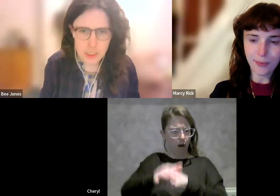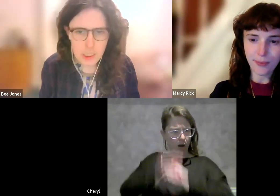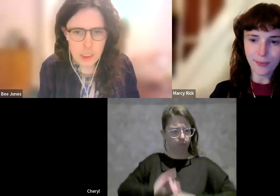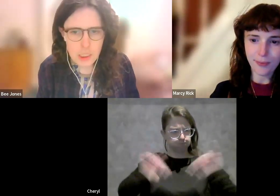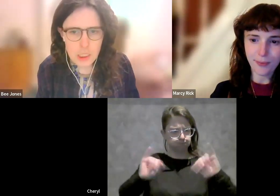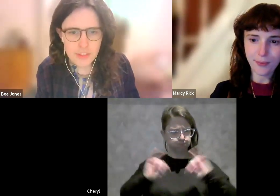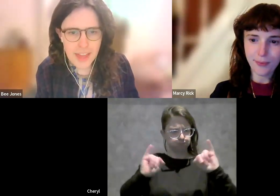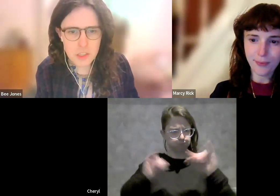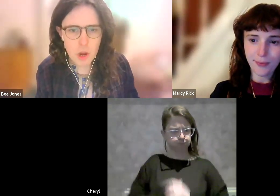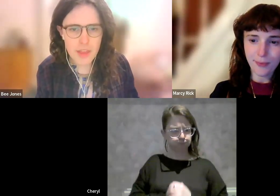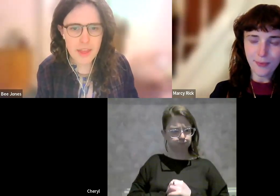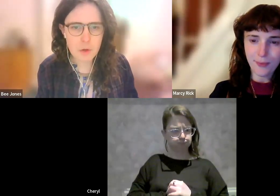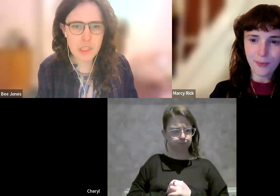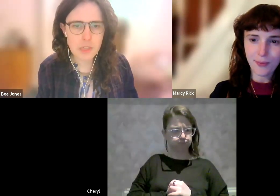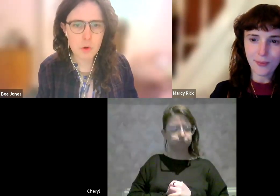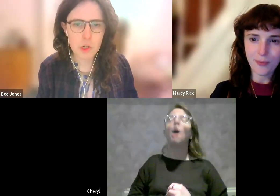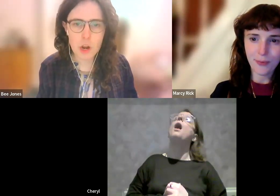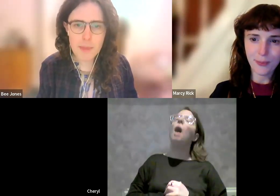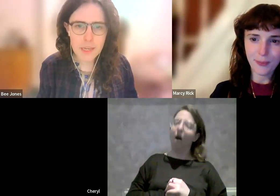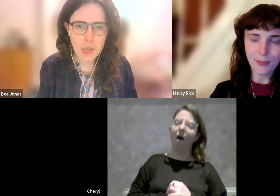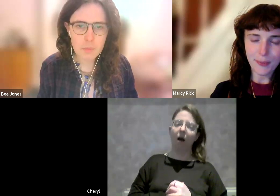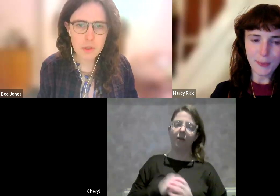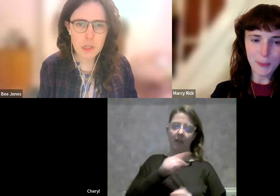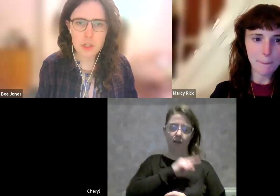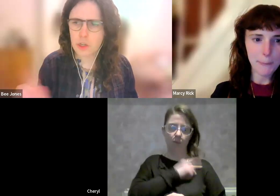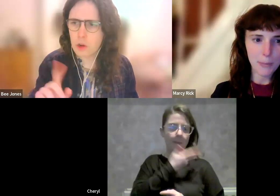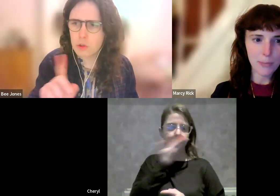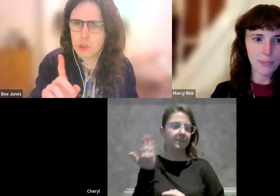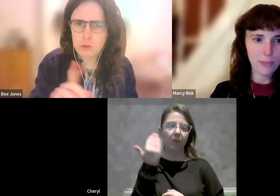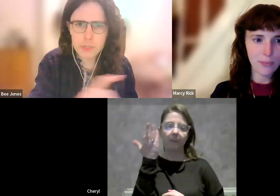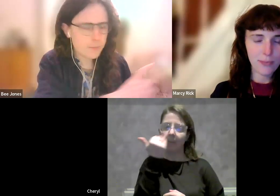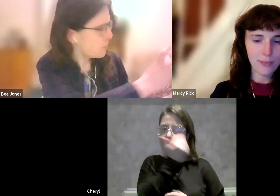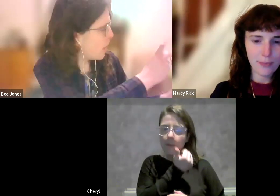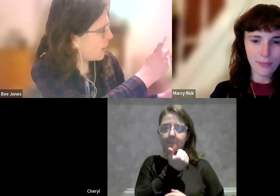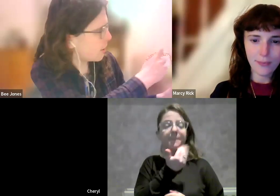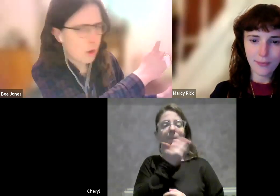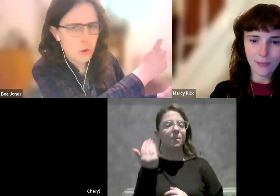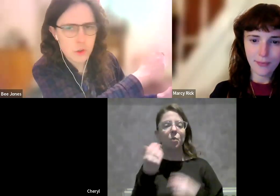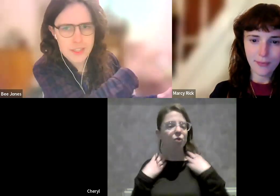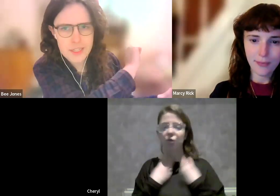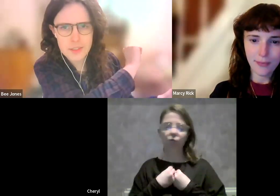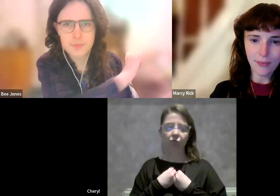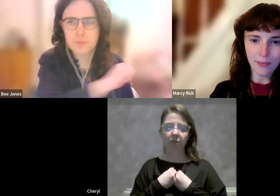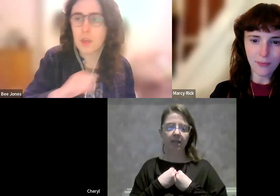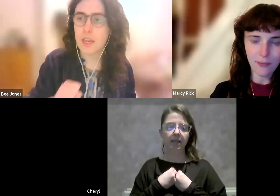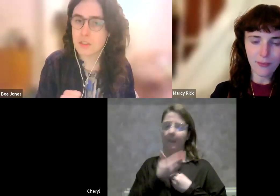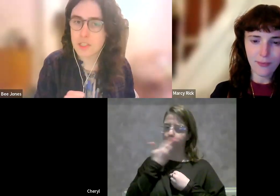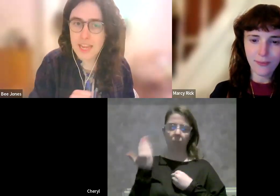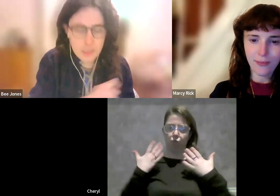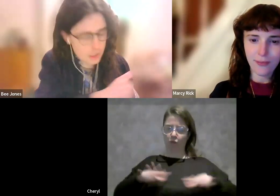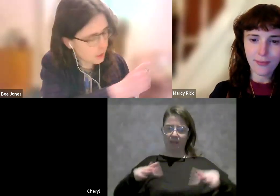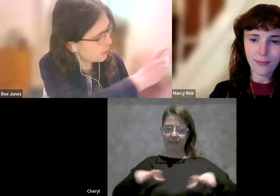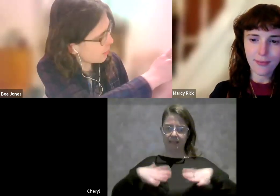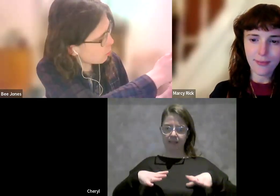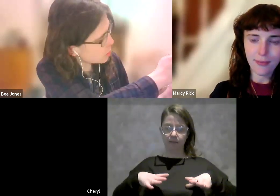dun. That's why they mostly wore no makeup, no jewellery, and no dresses.